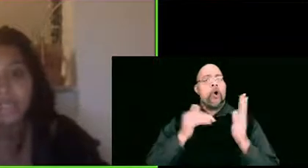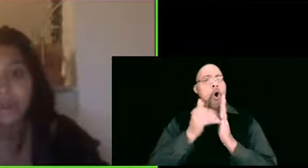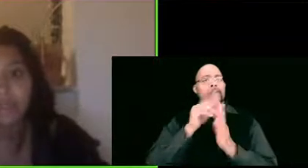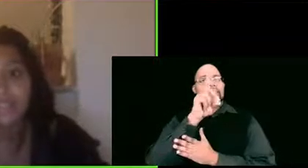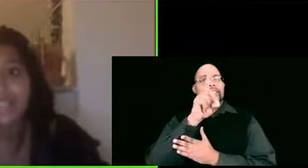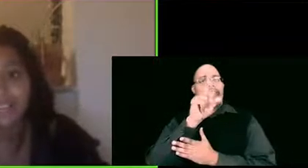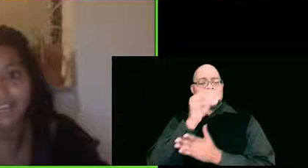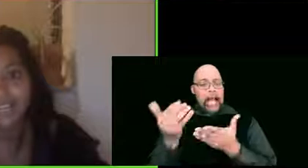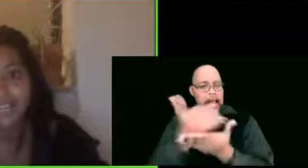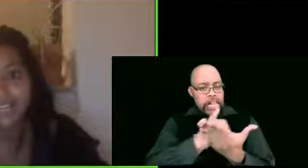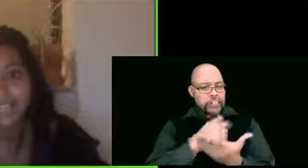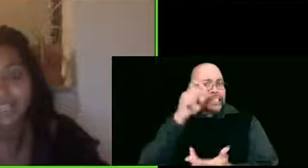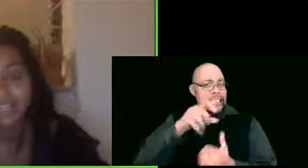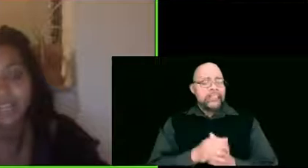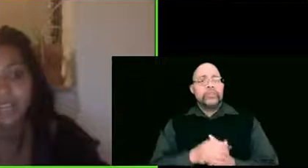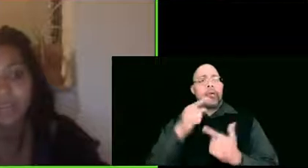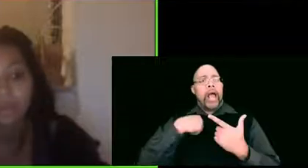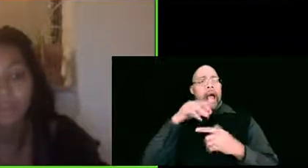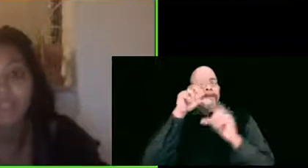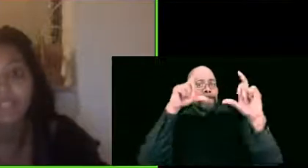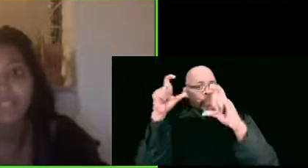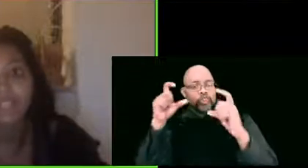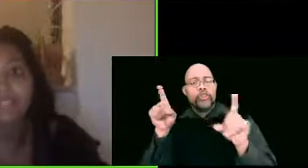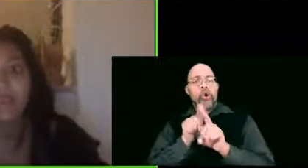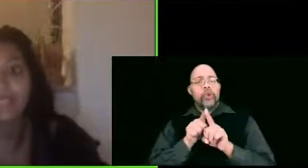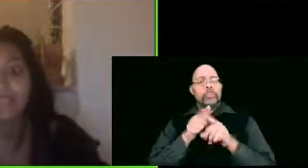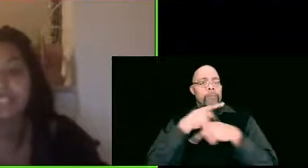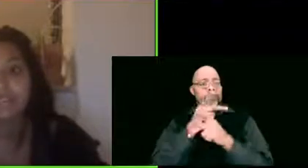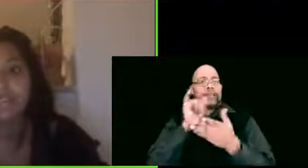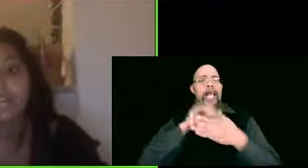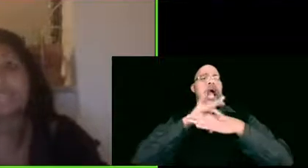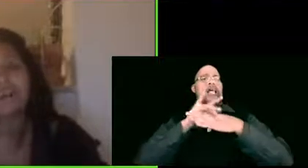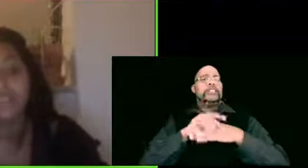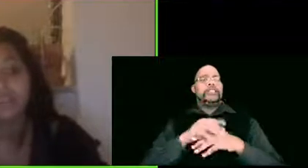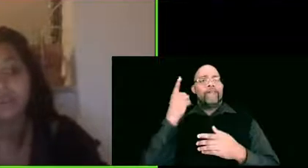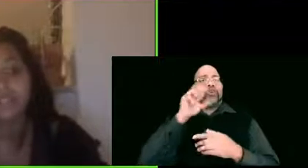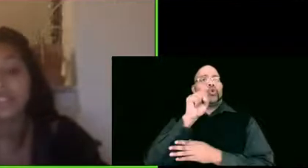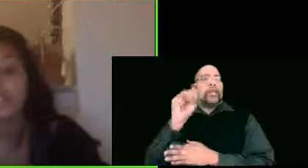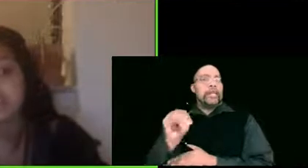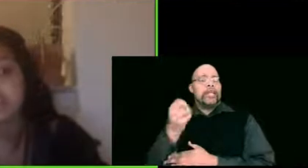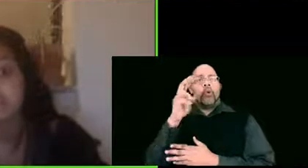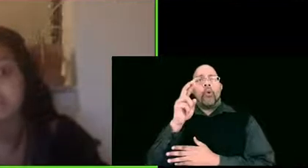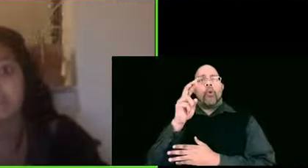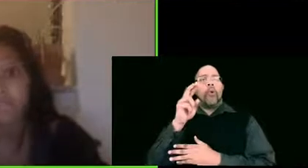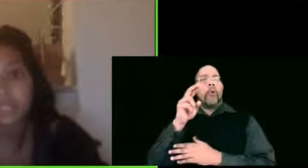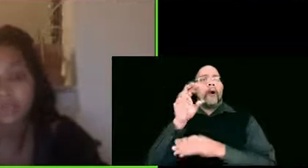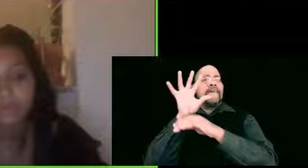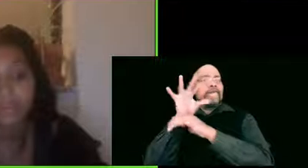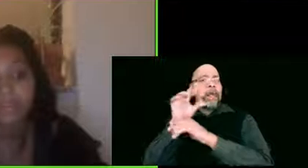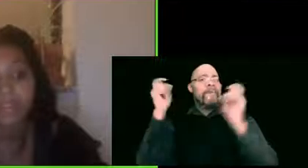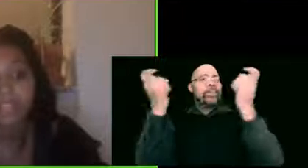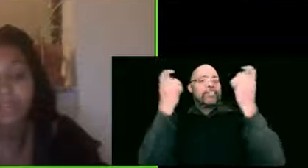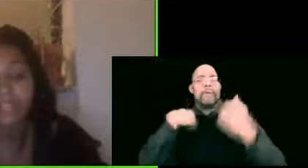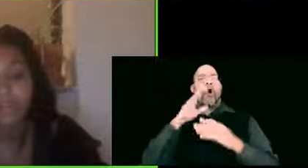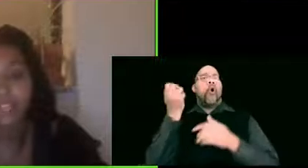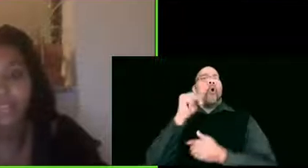So there's often data collection needs to what I'm capturing, as well as producing kind of content for social media or for film festivals